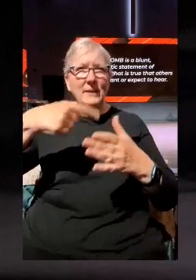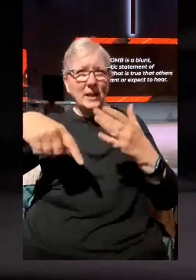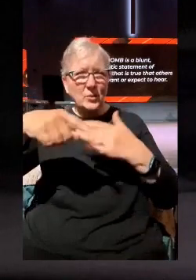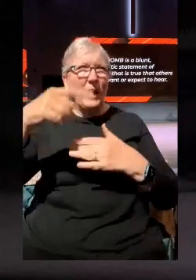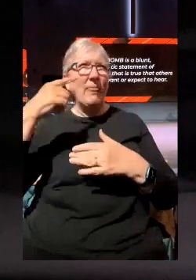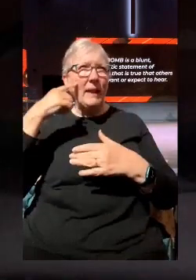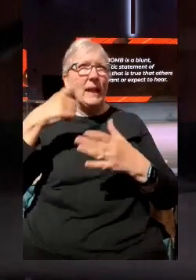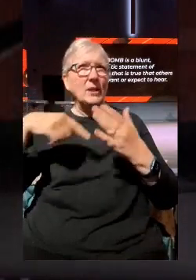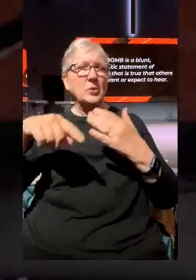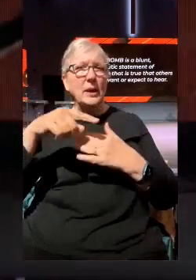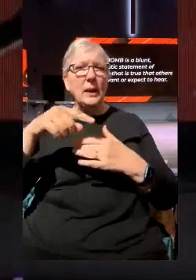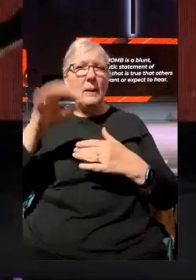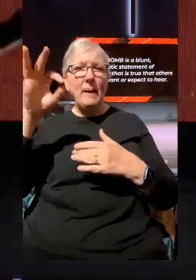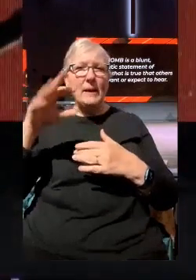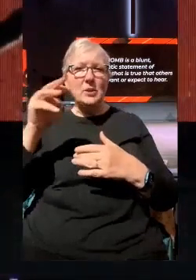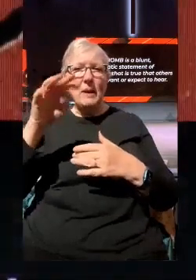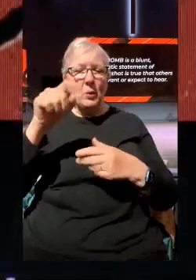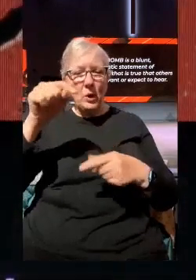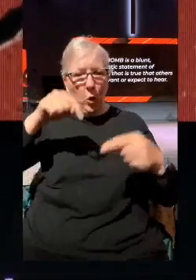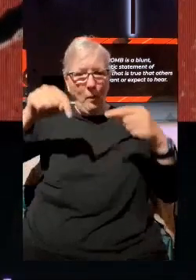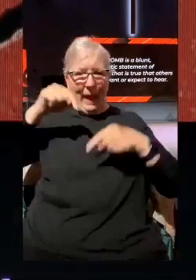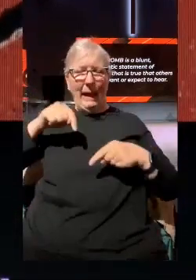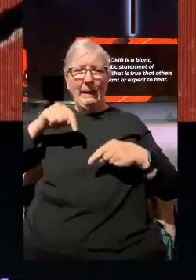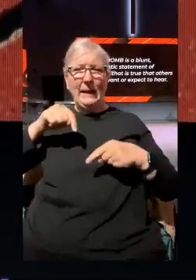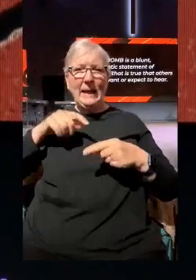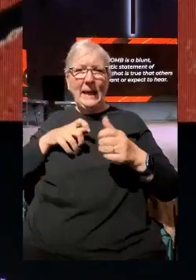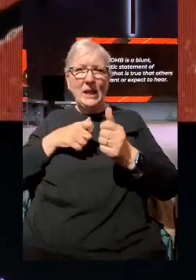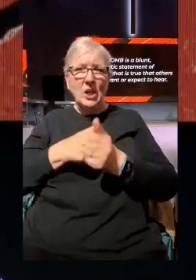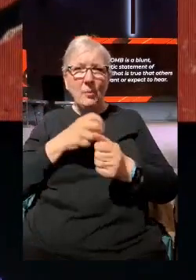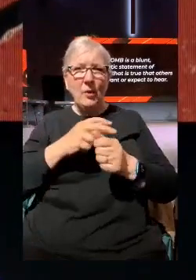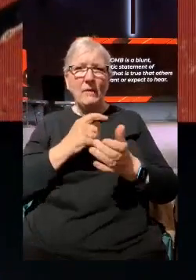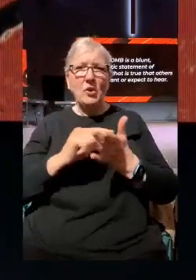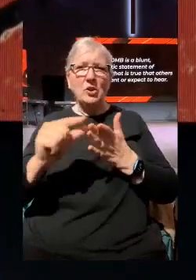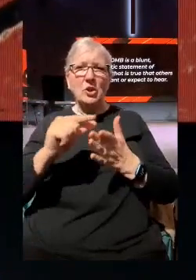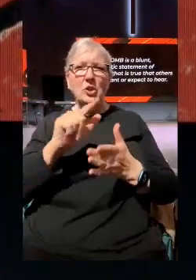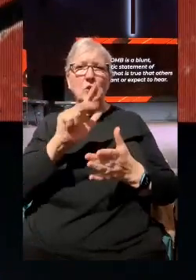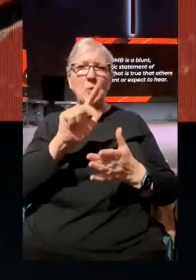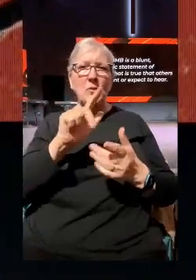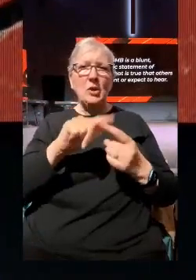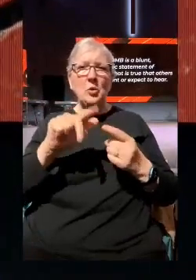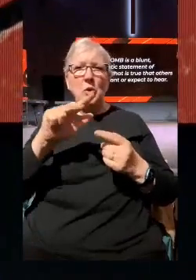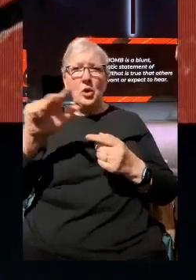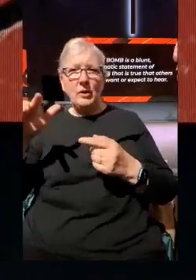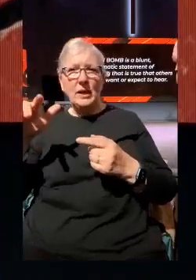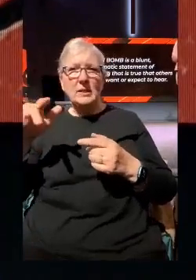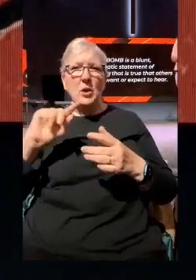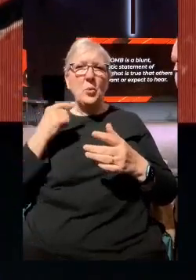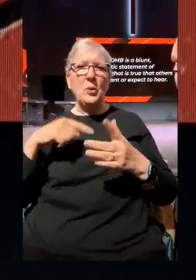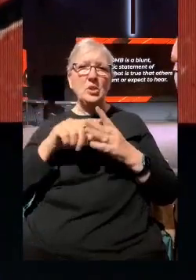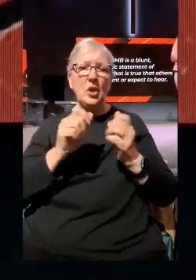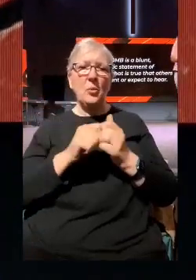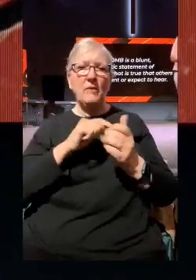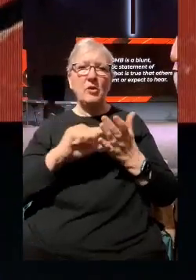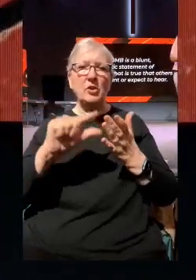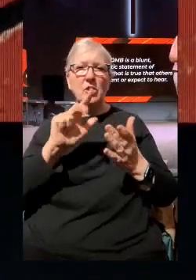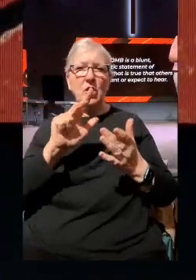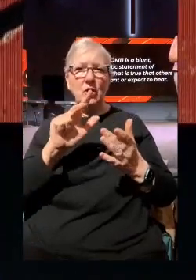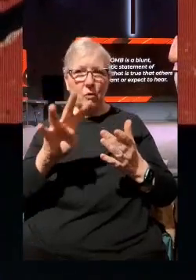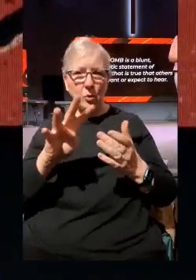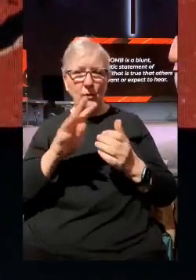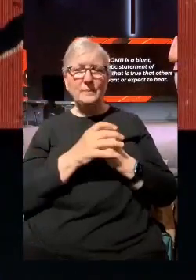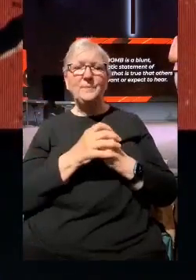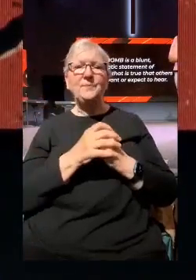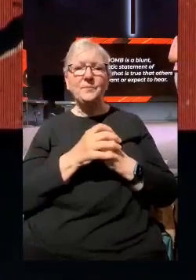Pastor Mike will go back and catch us up with verses 23 to 33. We're going to start with verse 34. So let's pick up